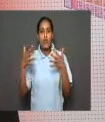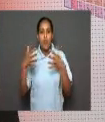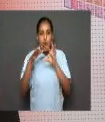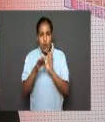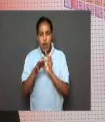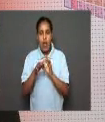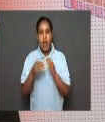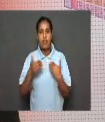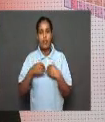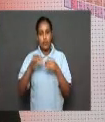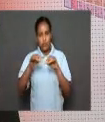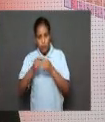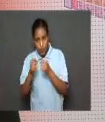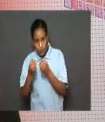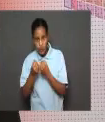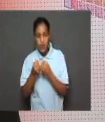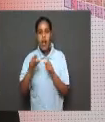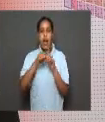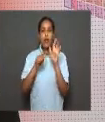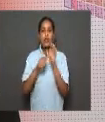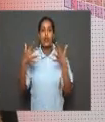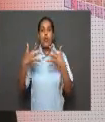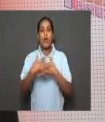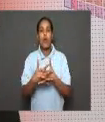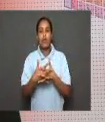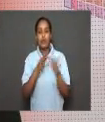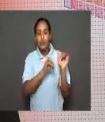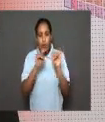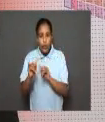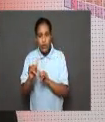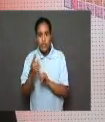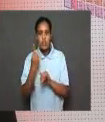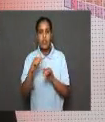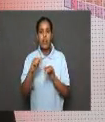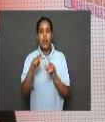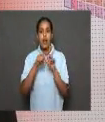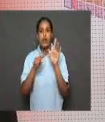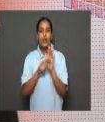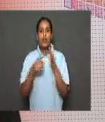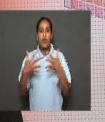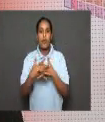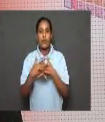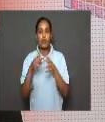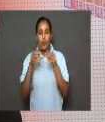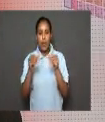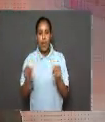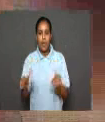be broken in an ionic compound in order for the ionic compound to melt.